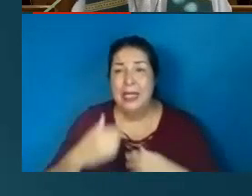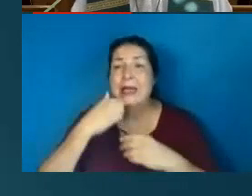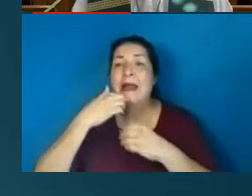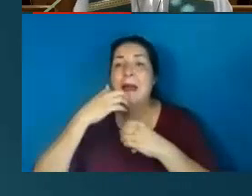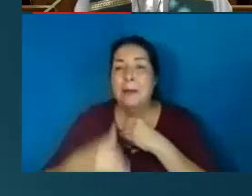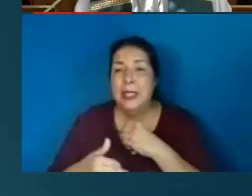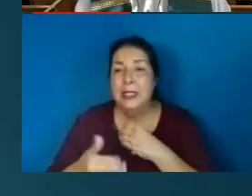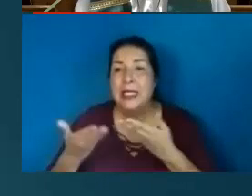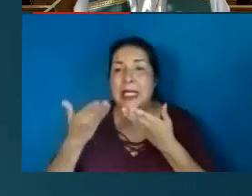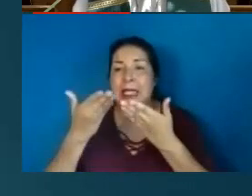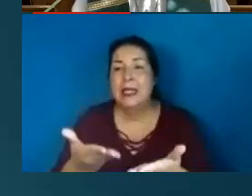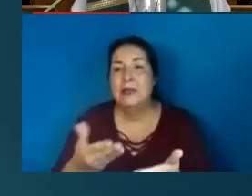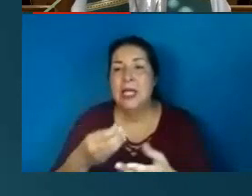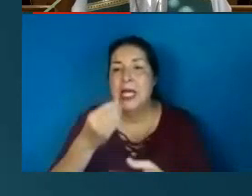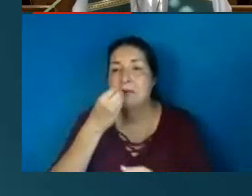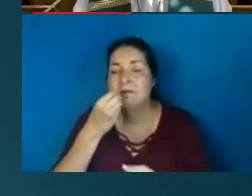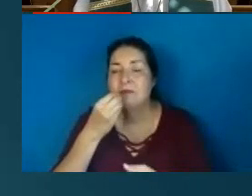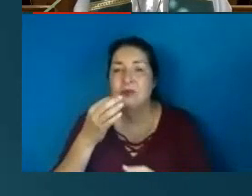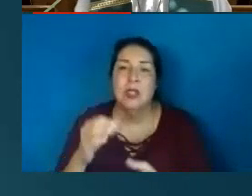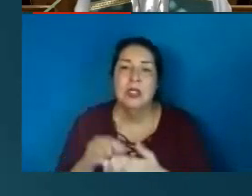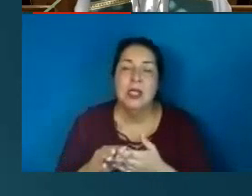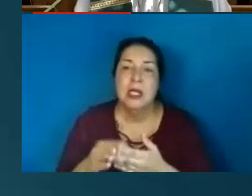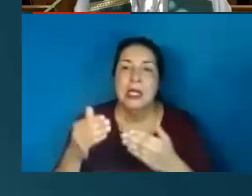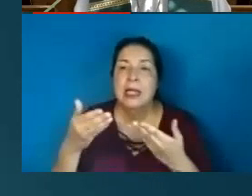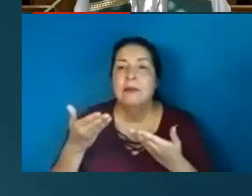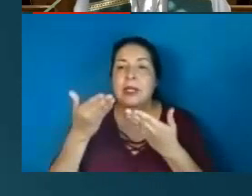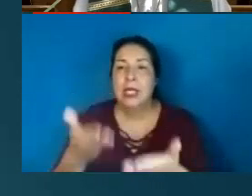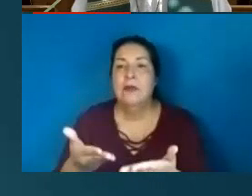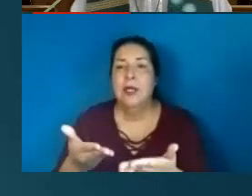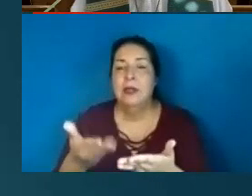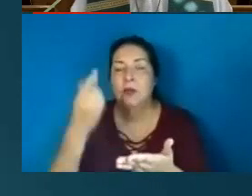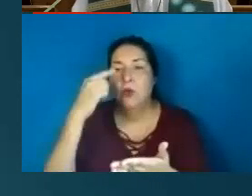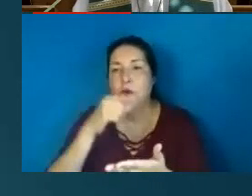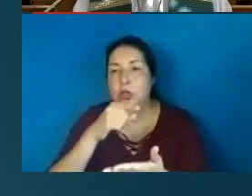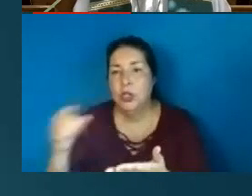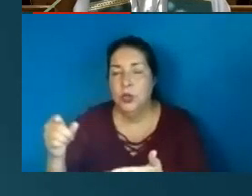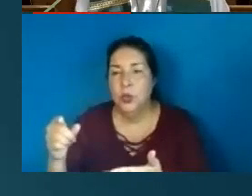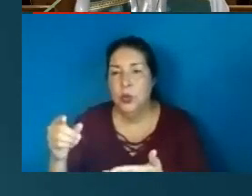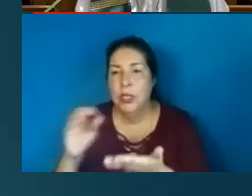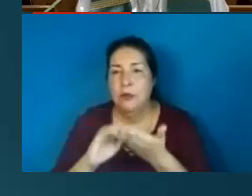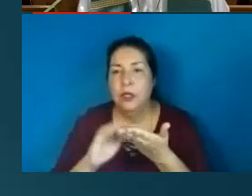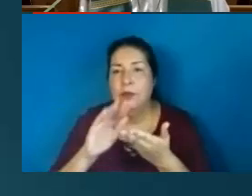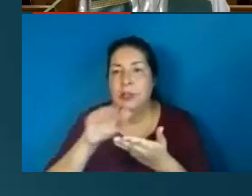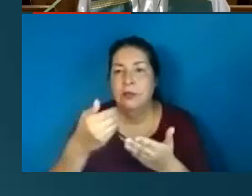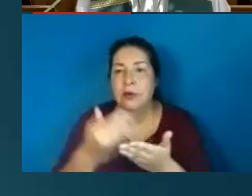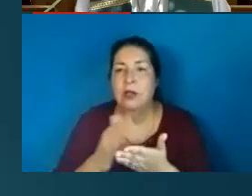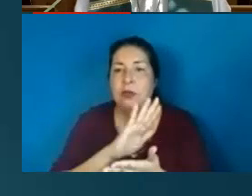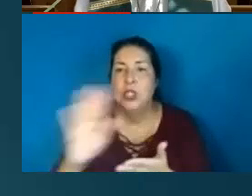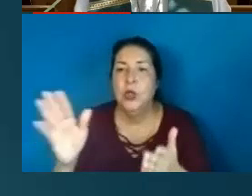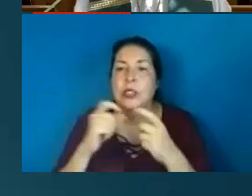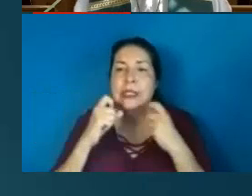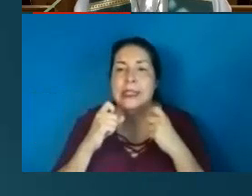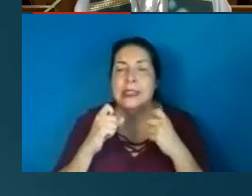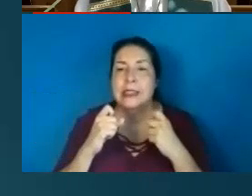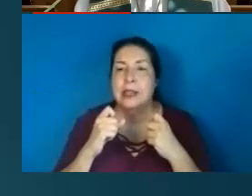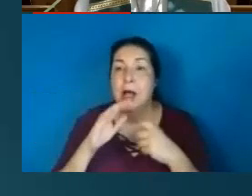his supper. Given and shed for you for the forgiveness of all of your sins. All